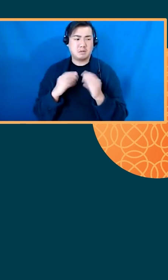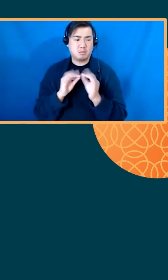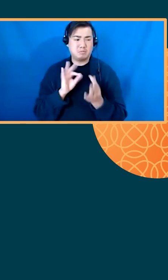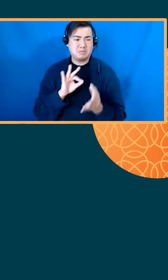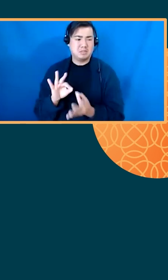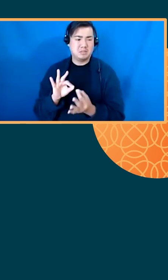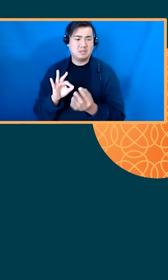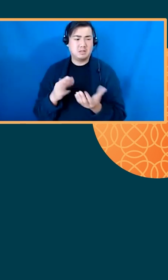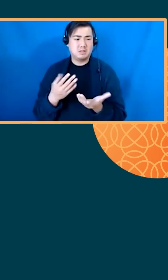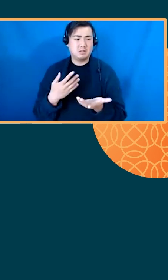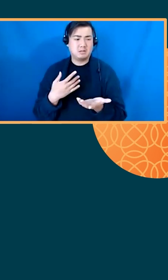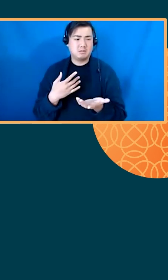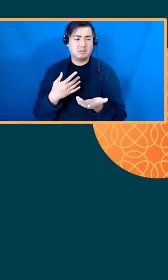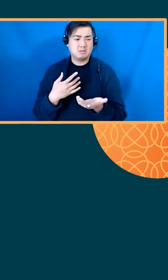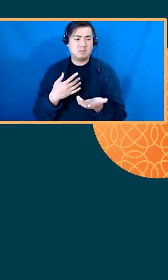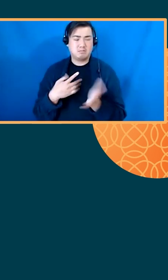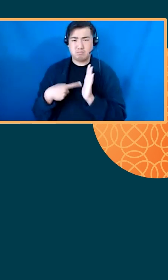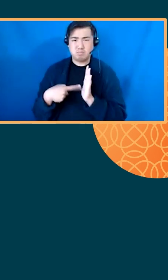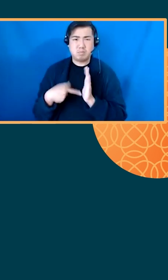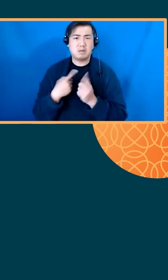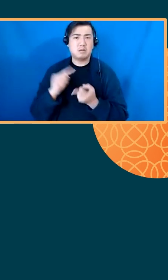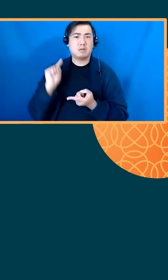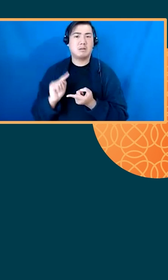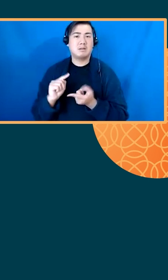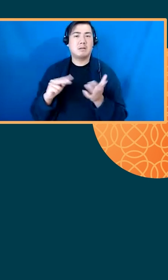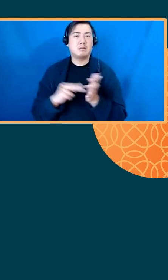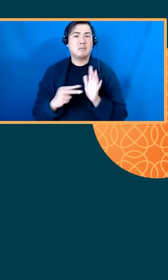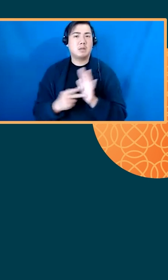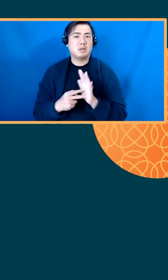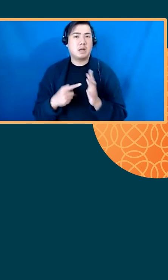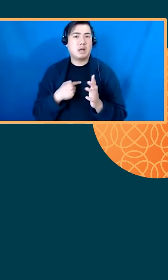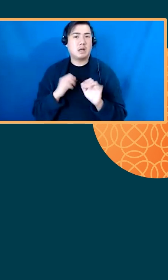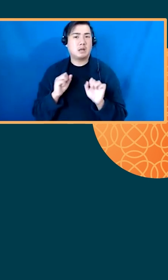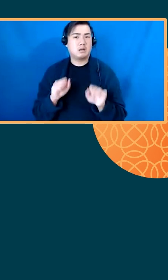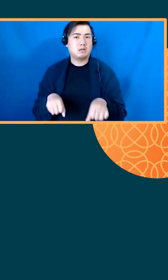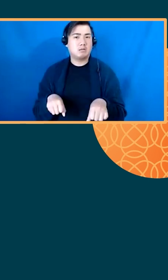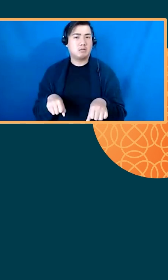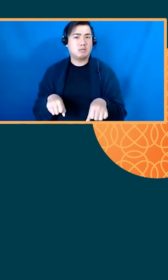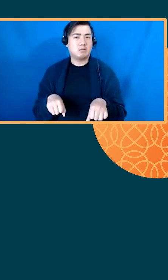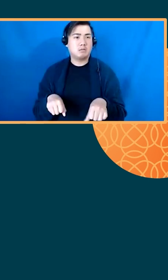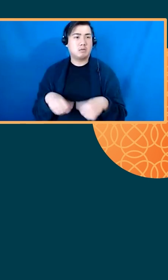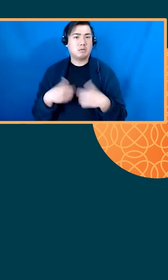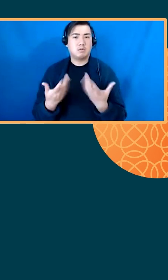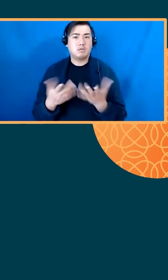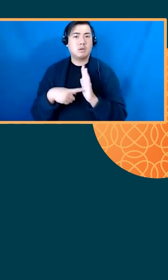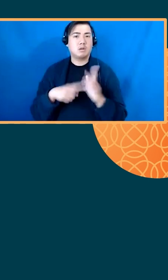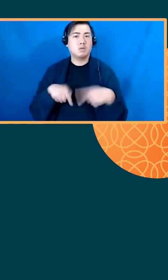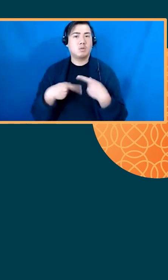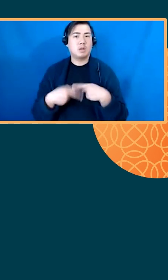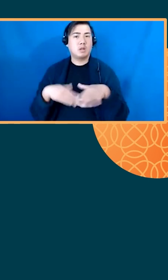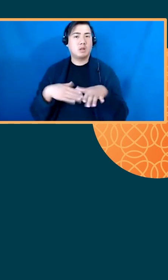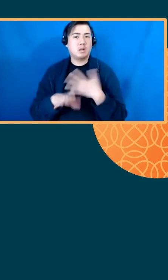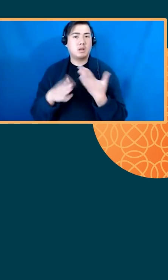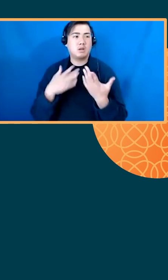on myself, so that I can show up as me in homogenous white corporate